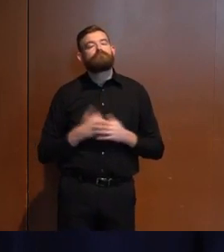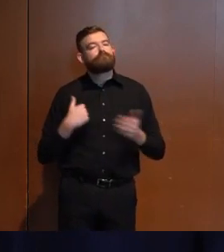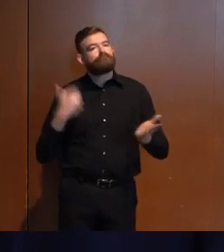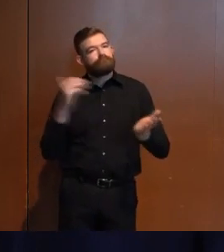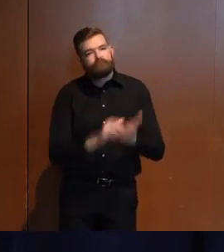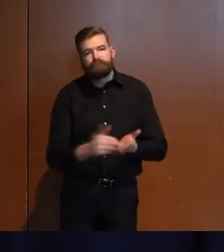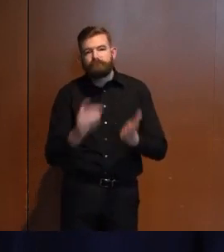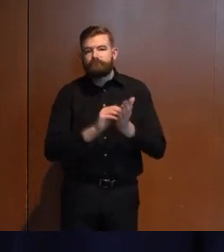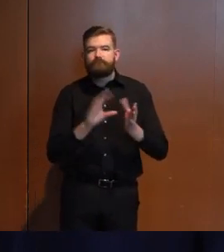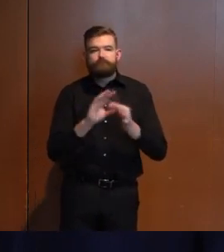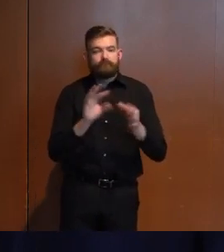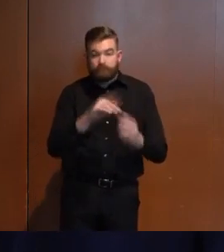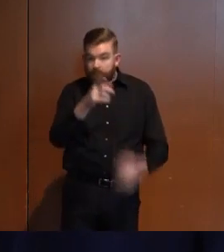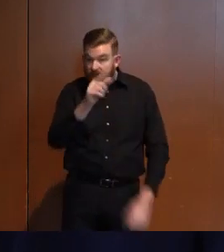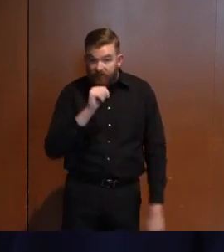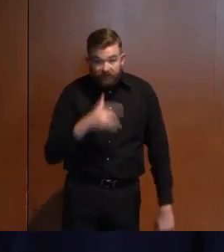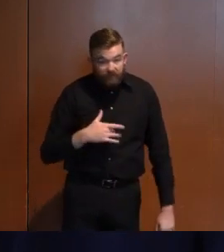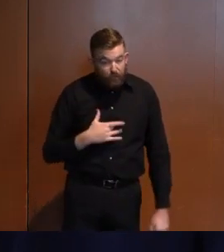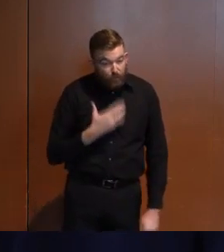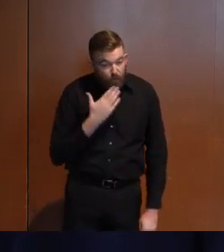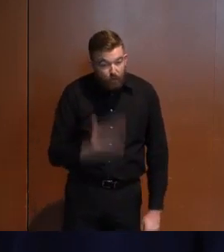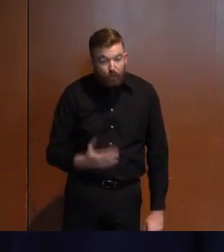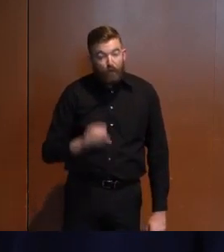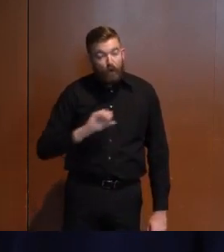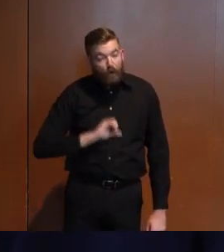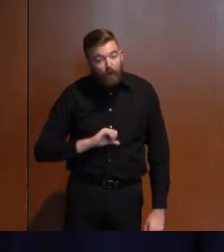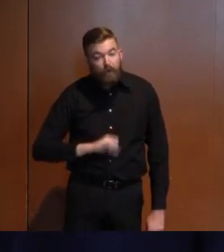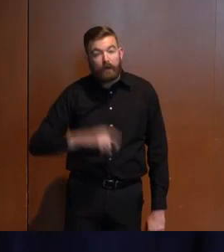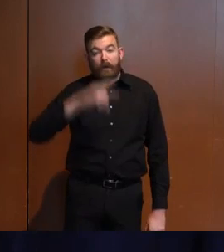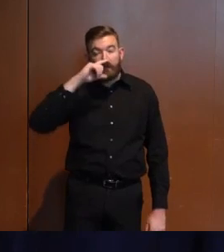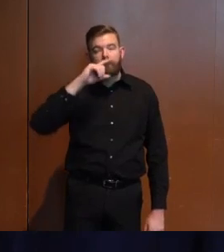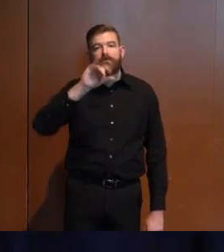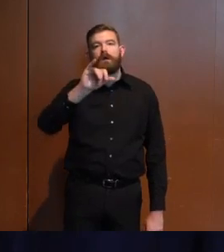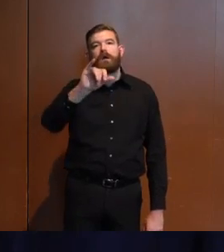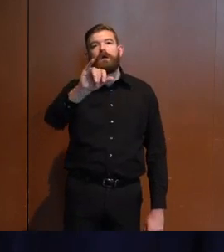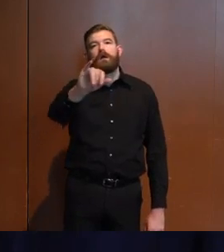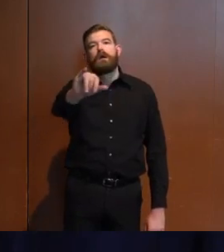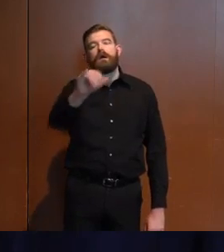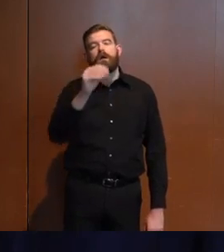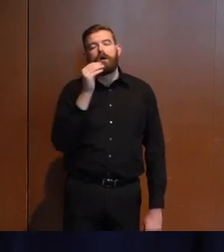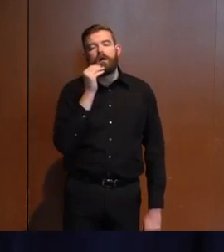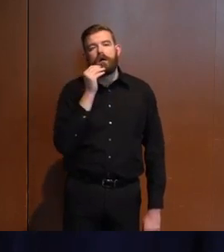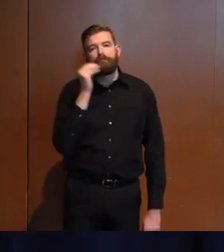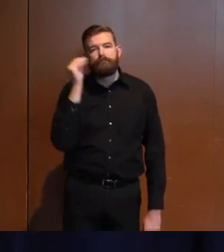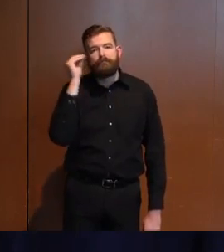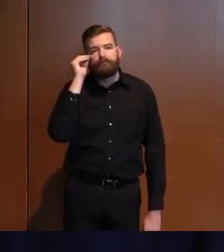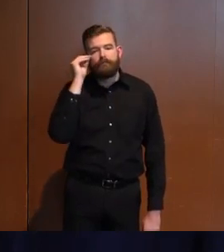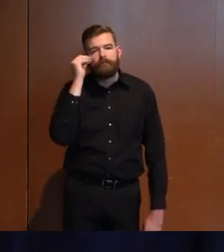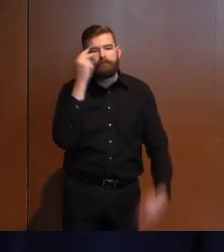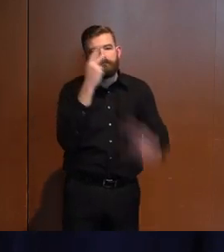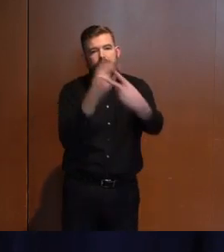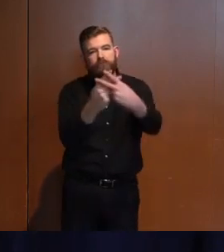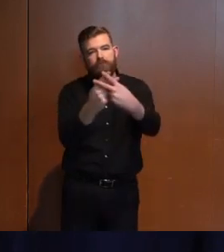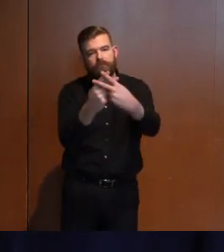you have respiratory symptoms, please stay home, isolate yourself, protect yourself and your